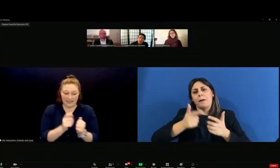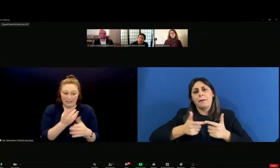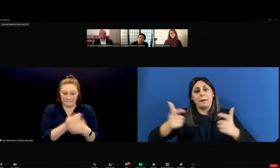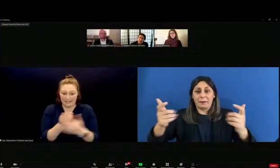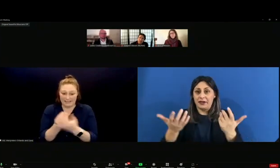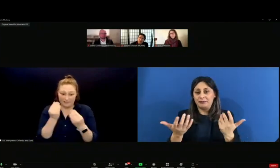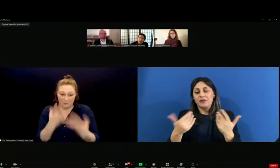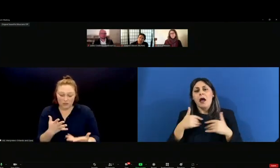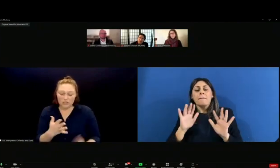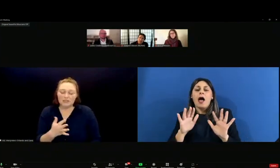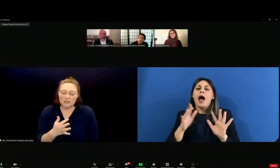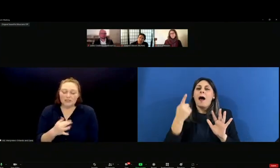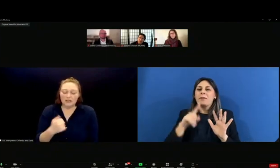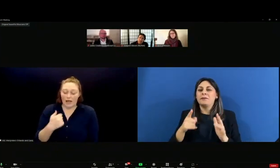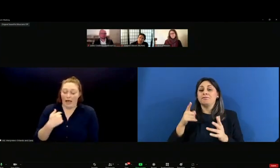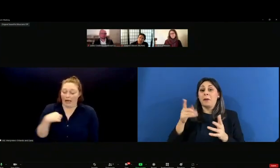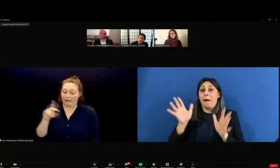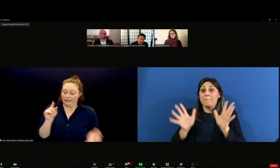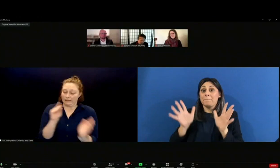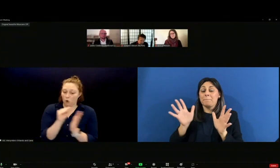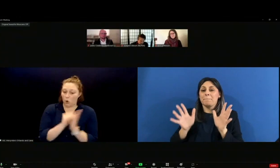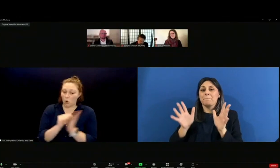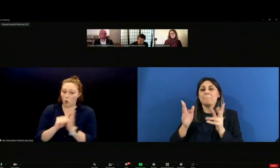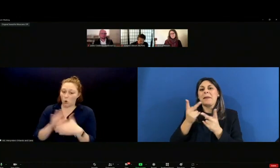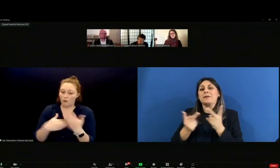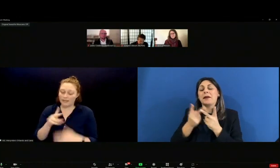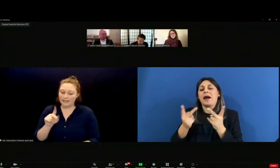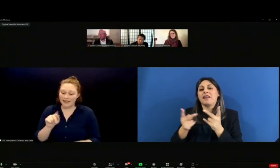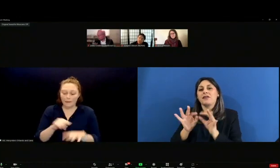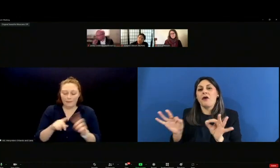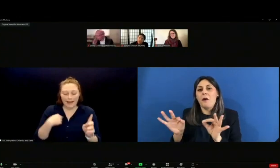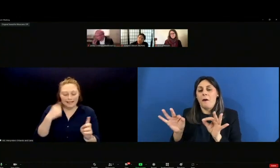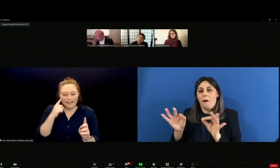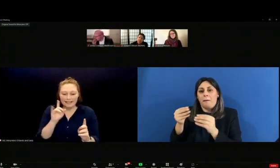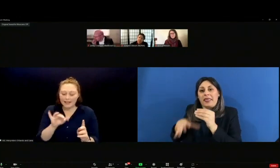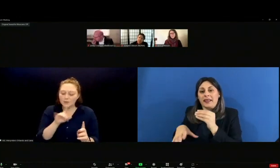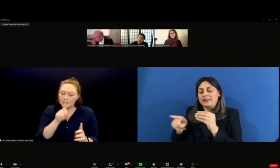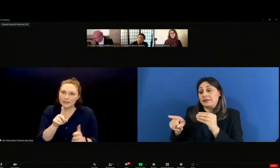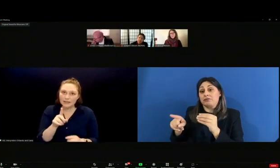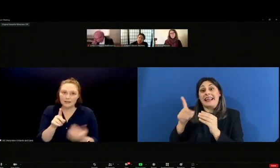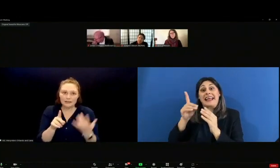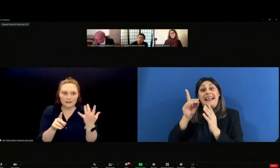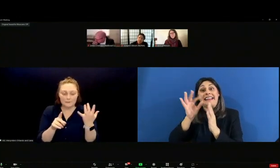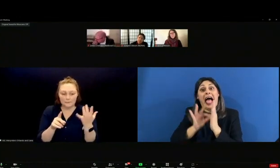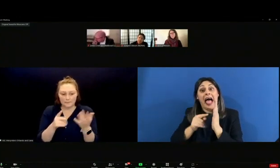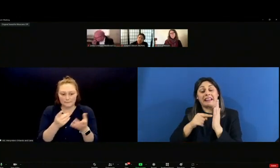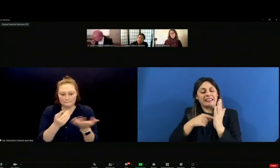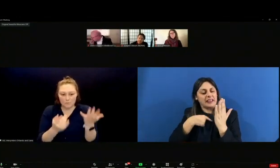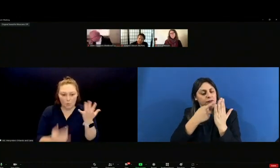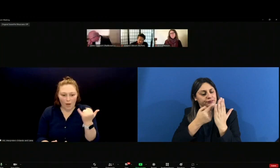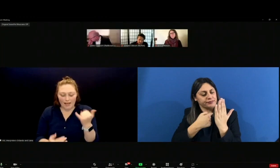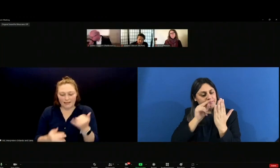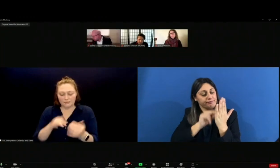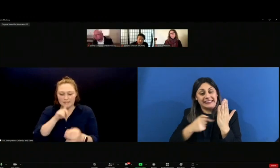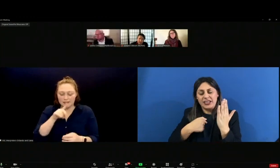data, I think it has to do with a really very rich complex simultaneous